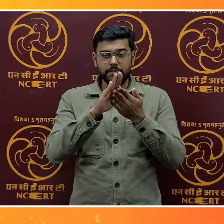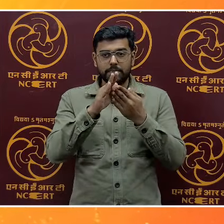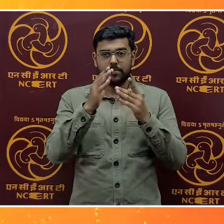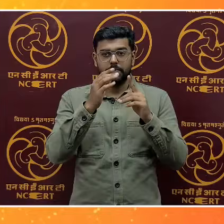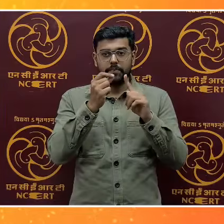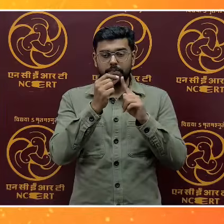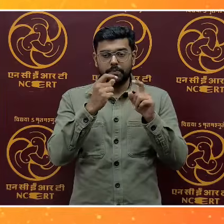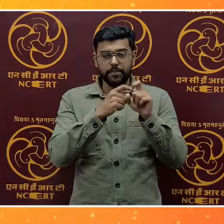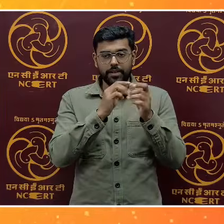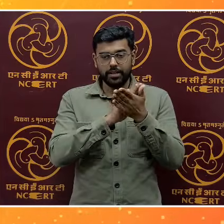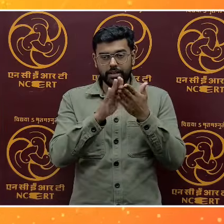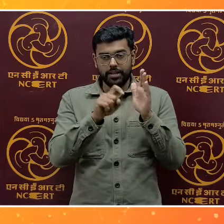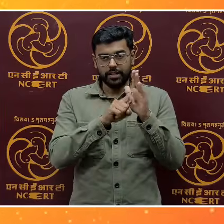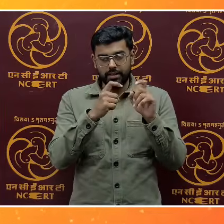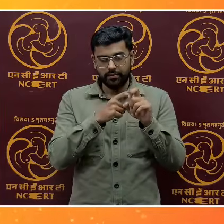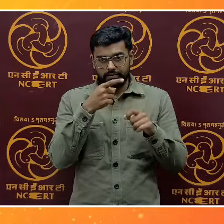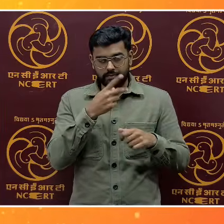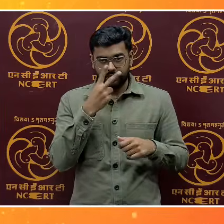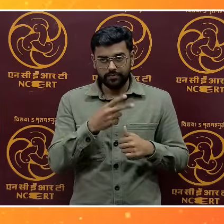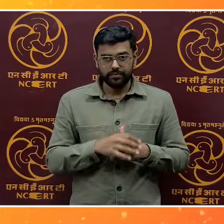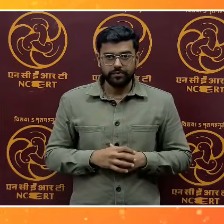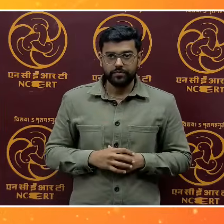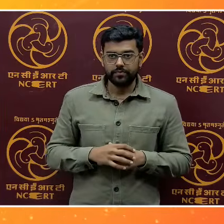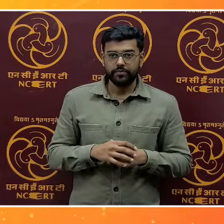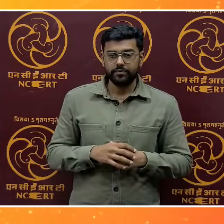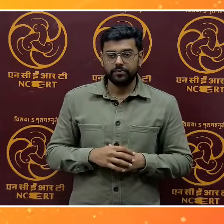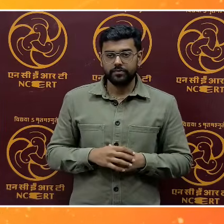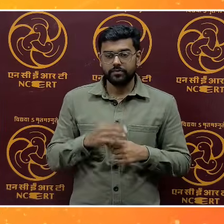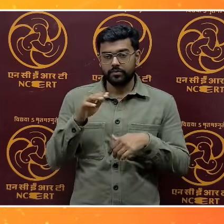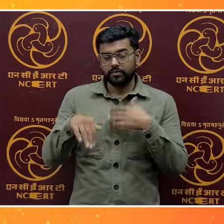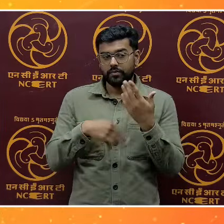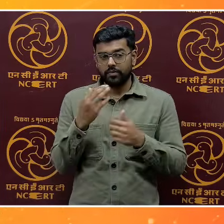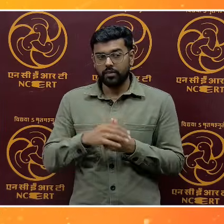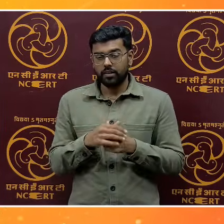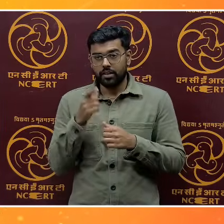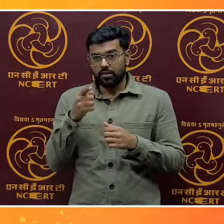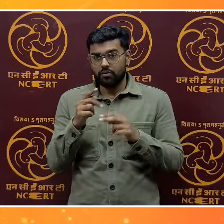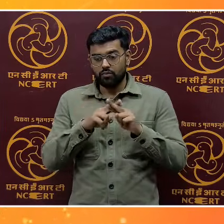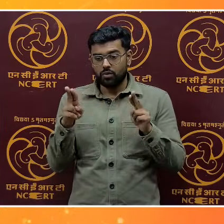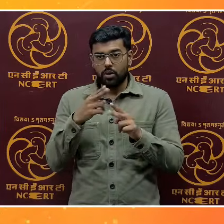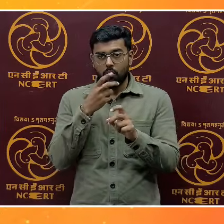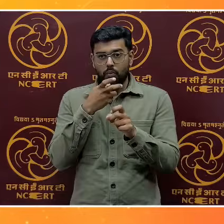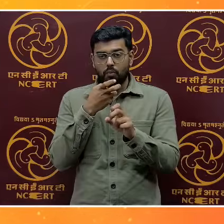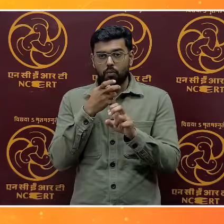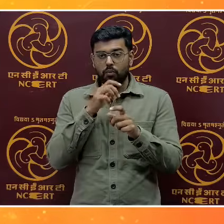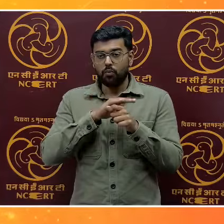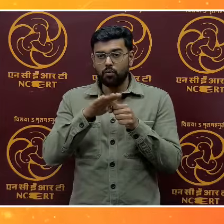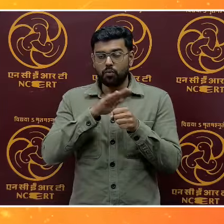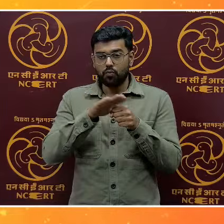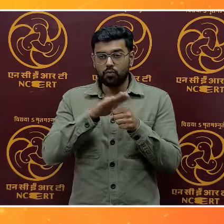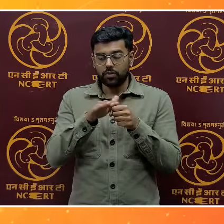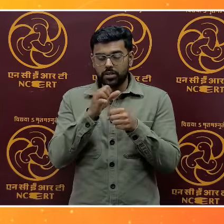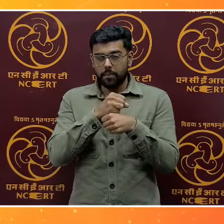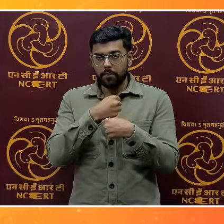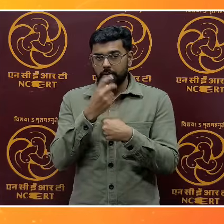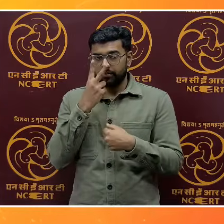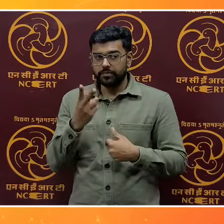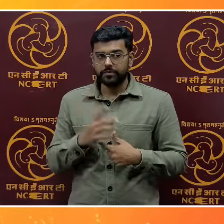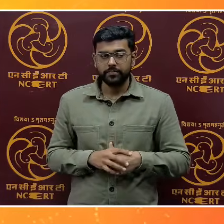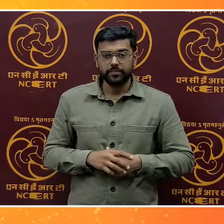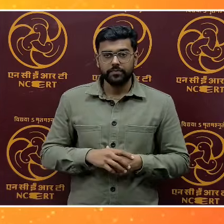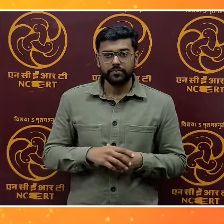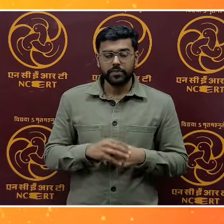it is solid sphere. It is completely made up of wood. Alright. So, we will